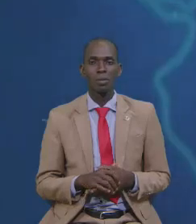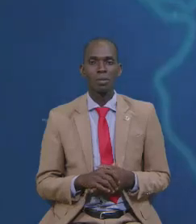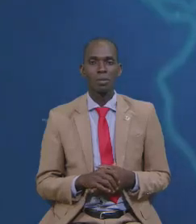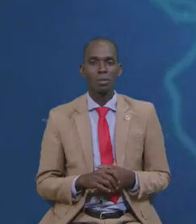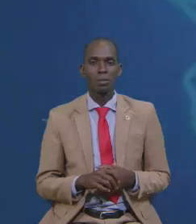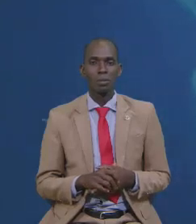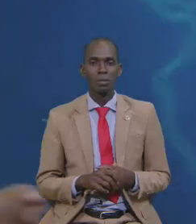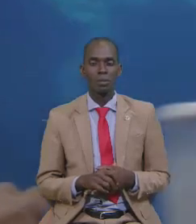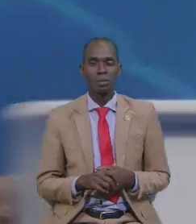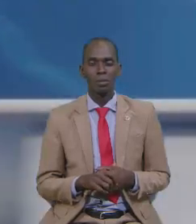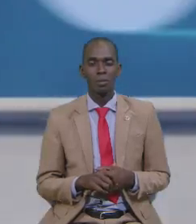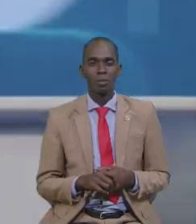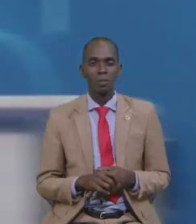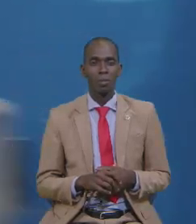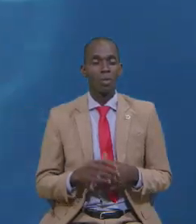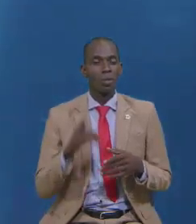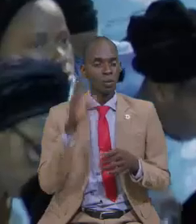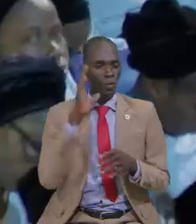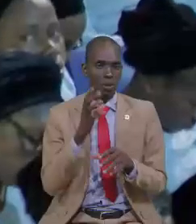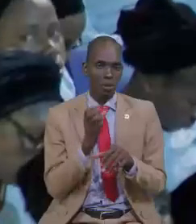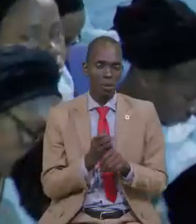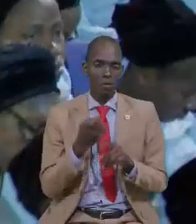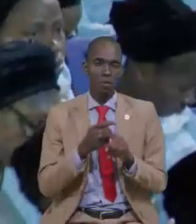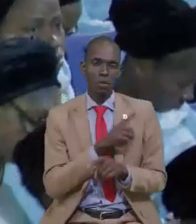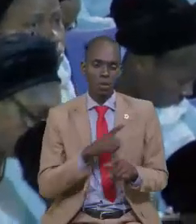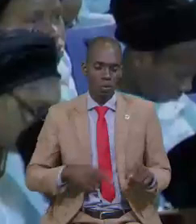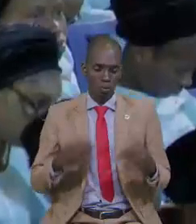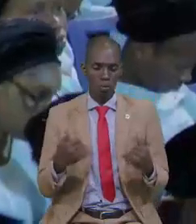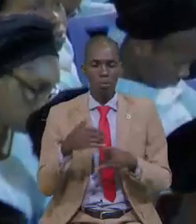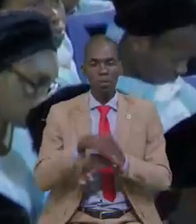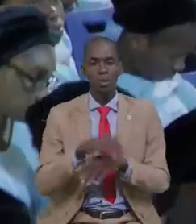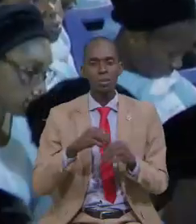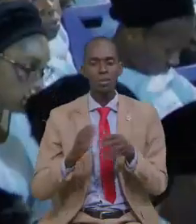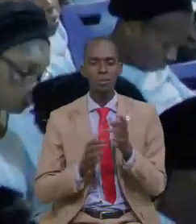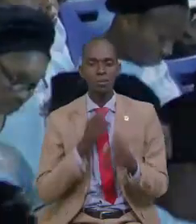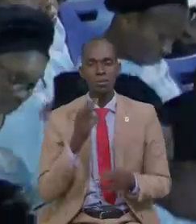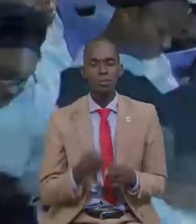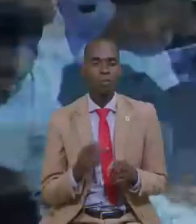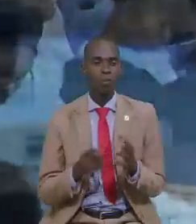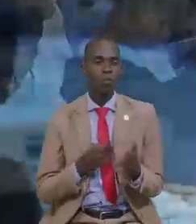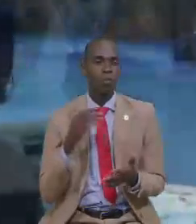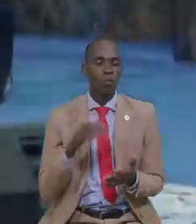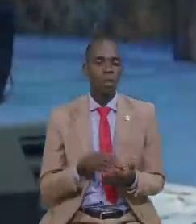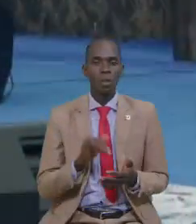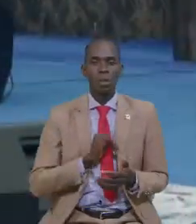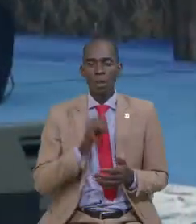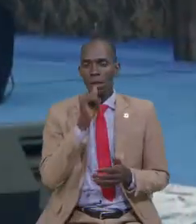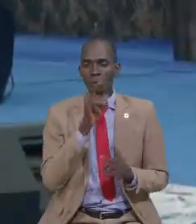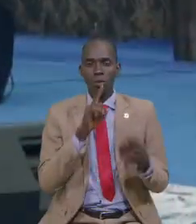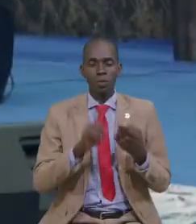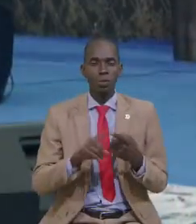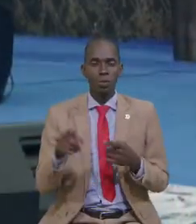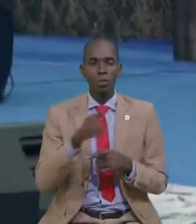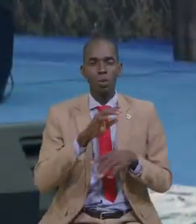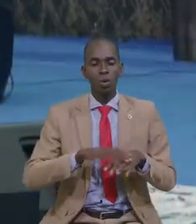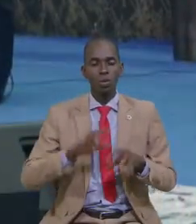Of the Lord tonight, in Jesus' name. Once again, our topic tonight, forgiveness, freedom,